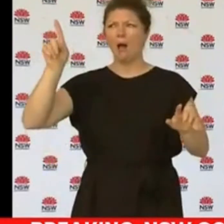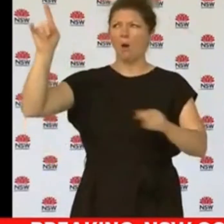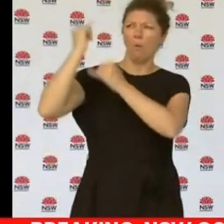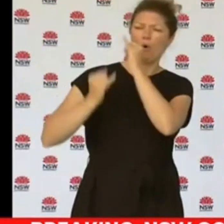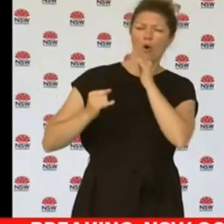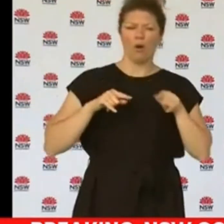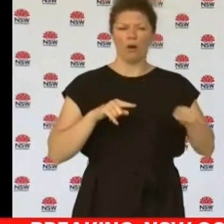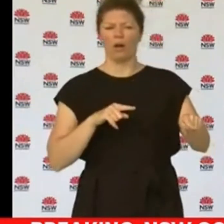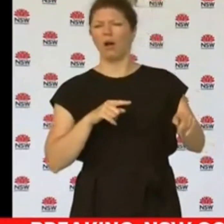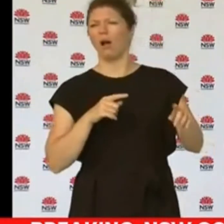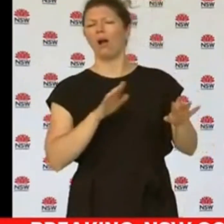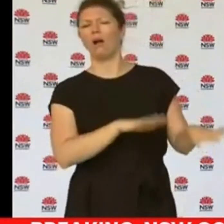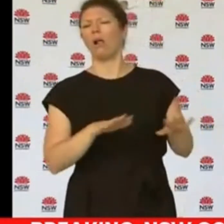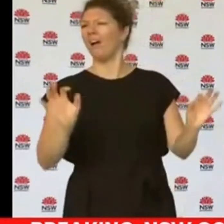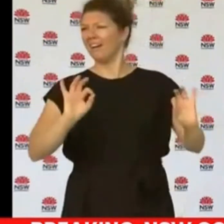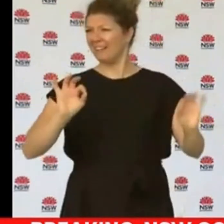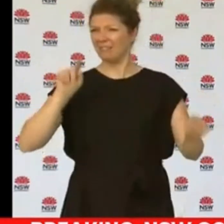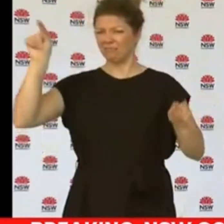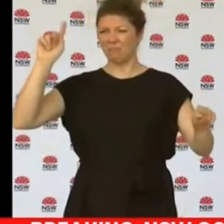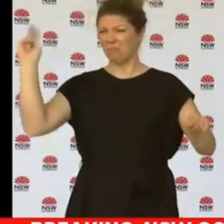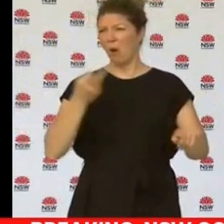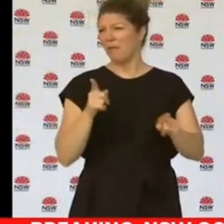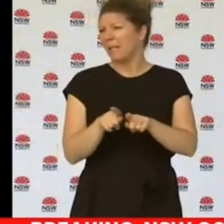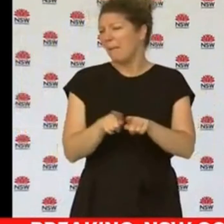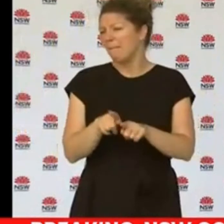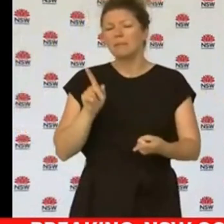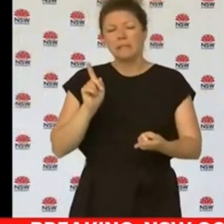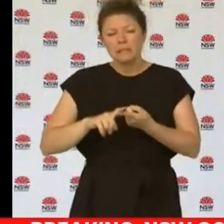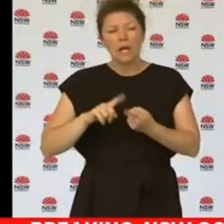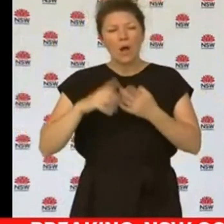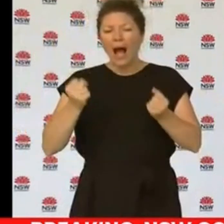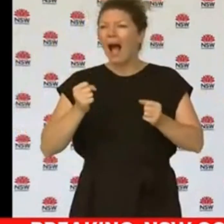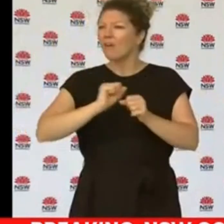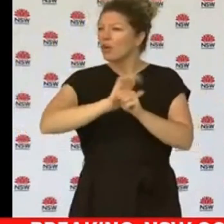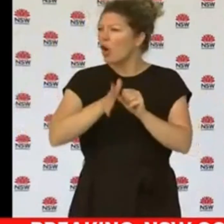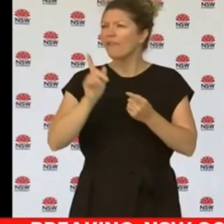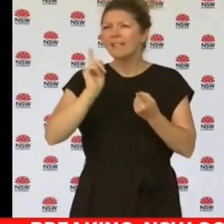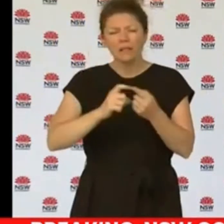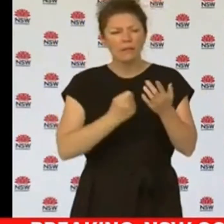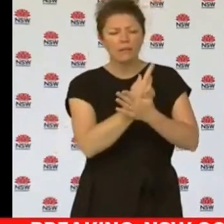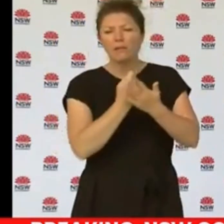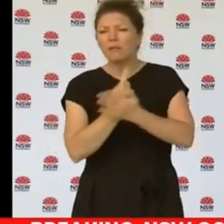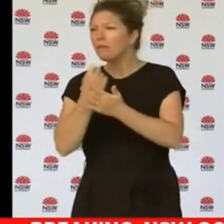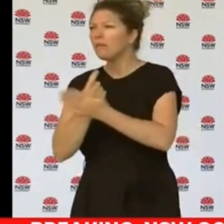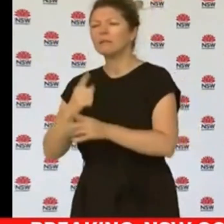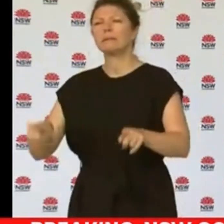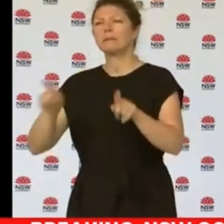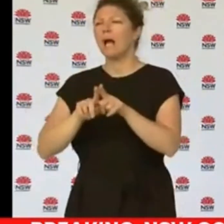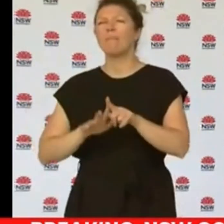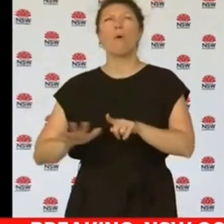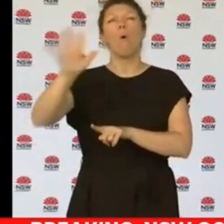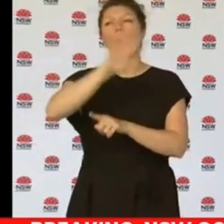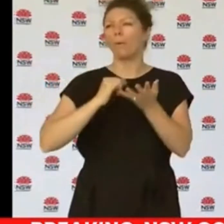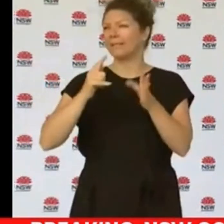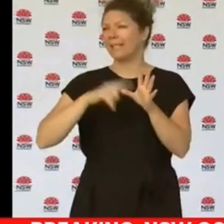whilst the lockdown or the stay-at-home provisions have been lifted, we can't be complacent. There are still cases coming up in the northern beaches, as there are in